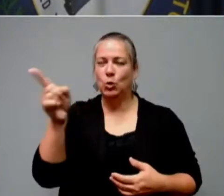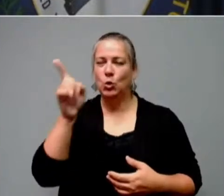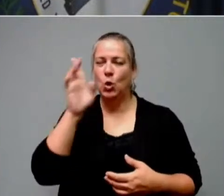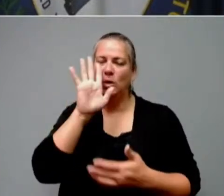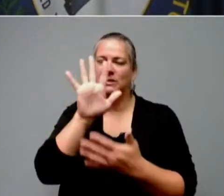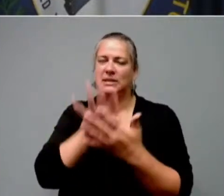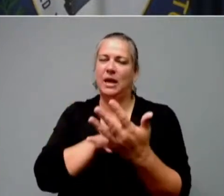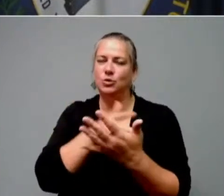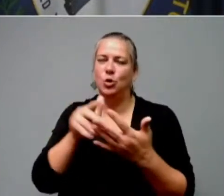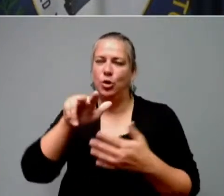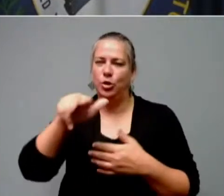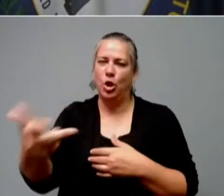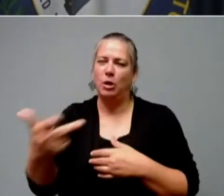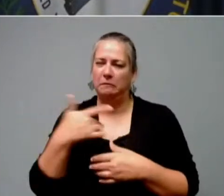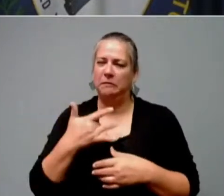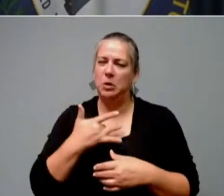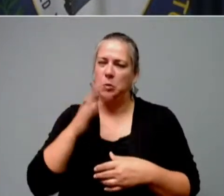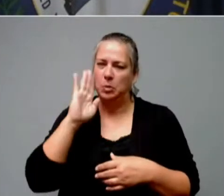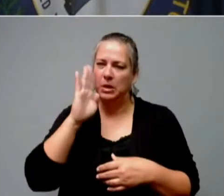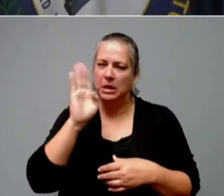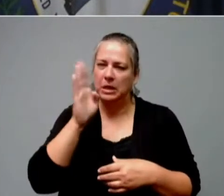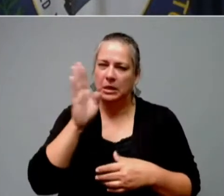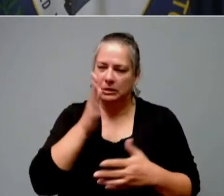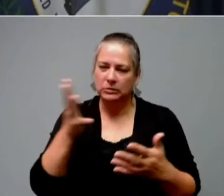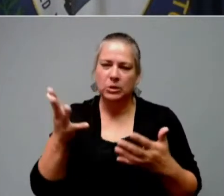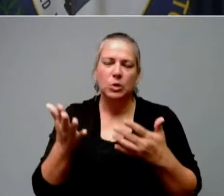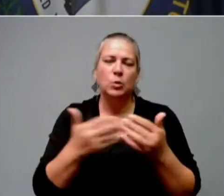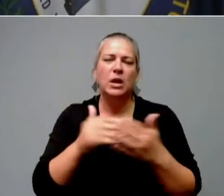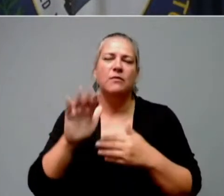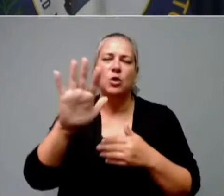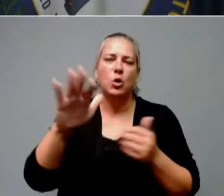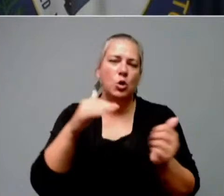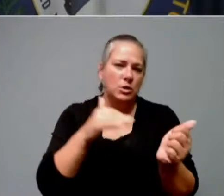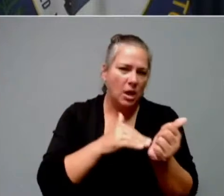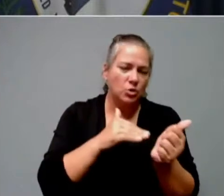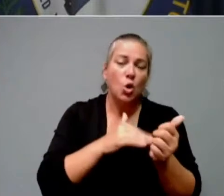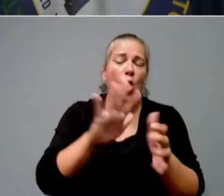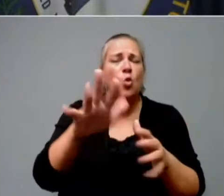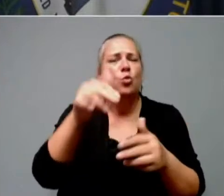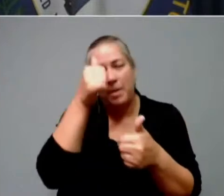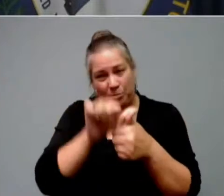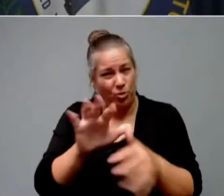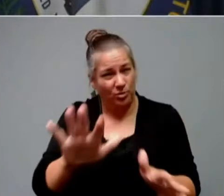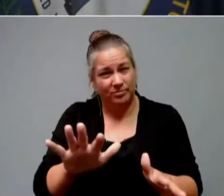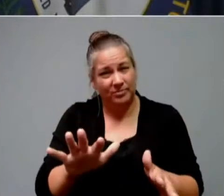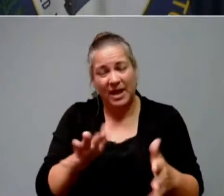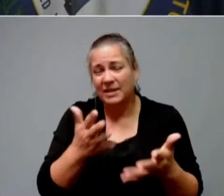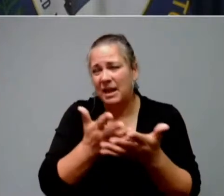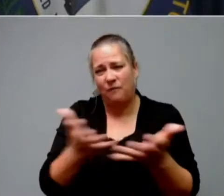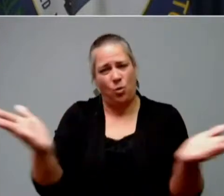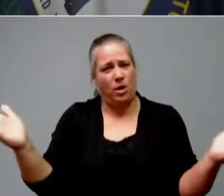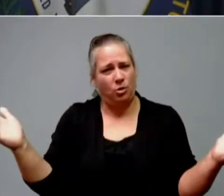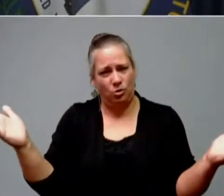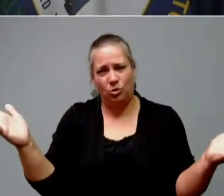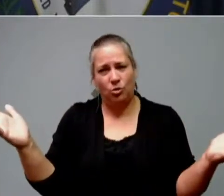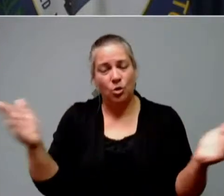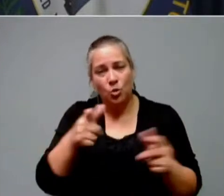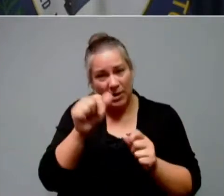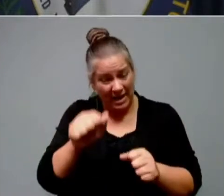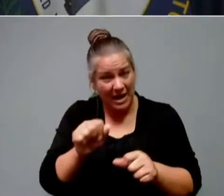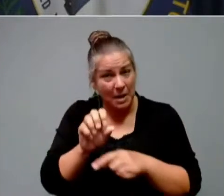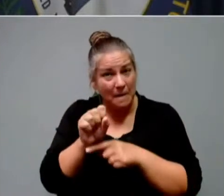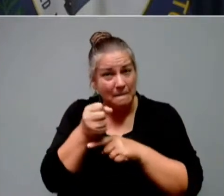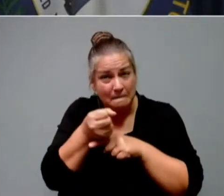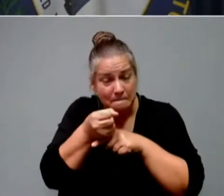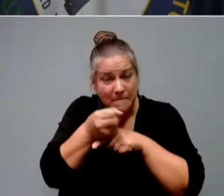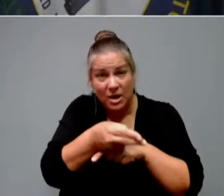in whatever their local provider is. And remember, it's everywhere now. You can beat this pandemic by going to the drugstore,